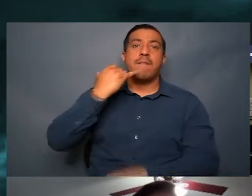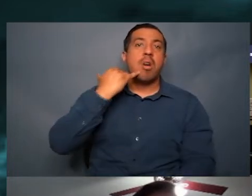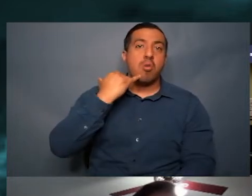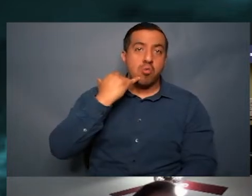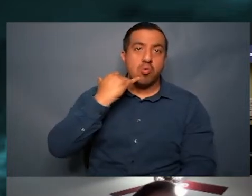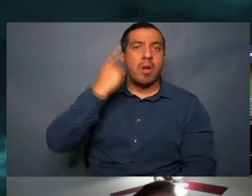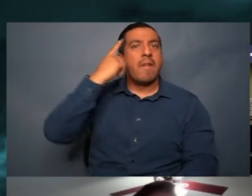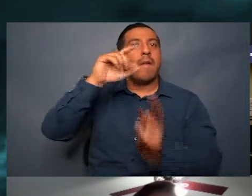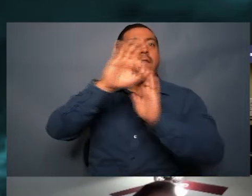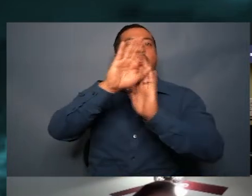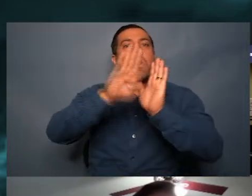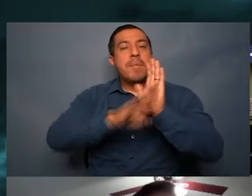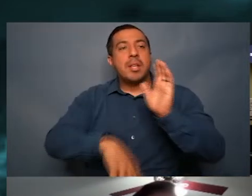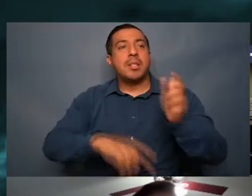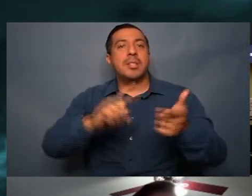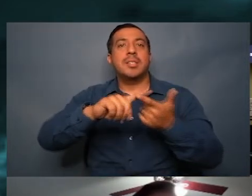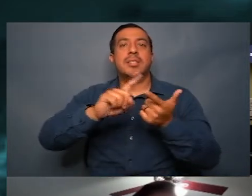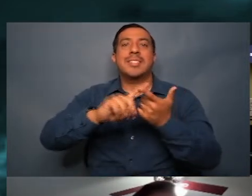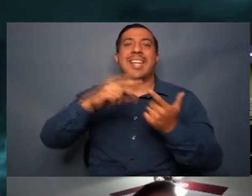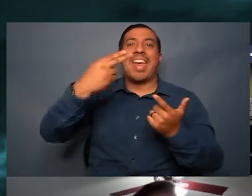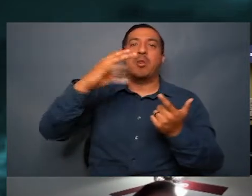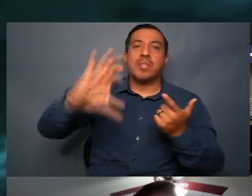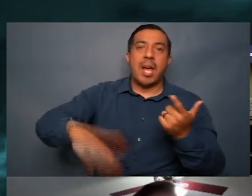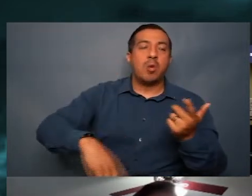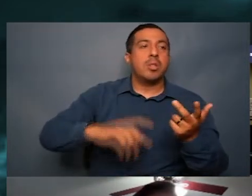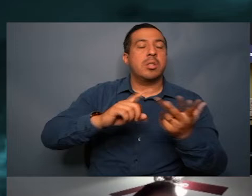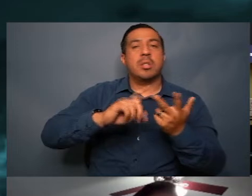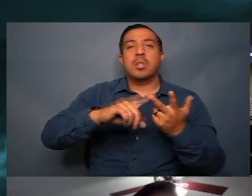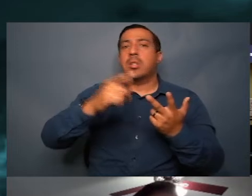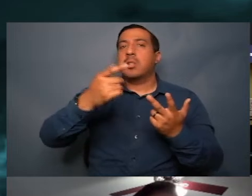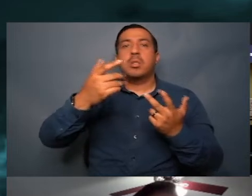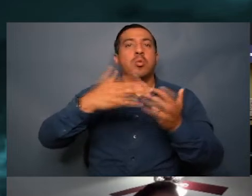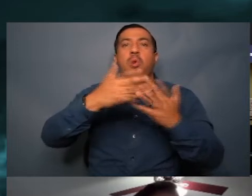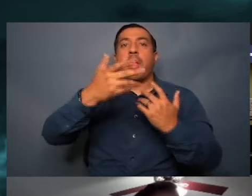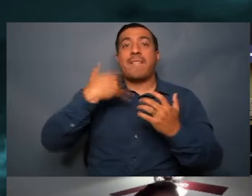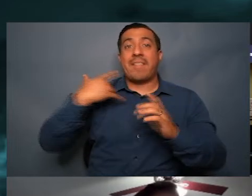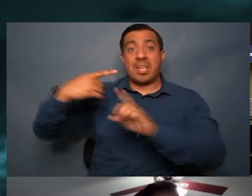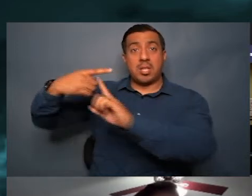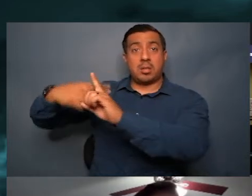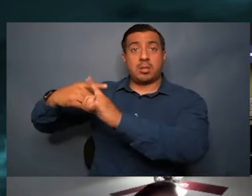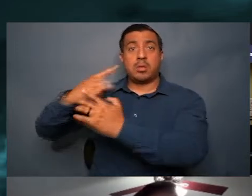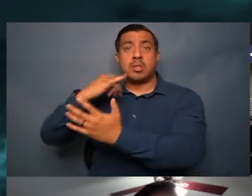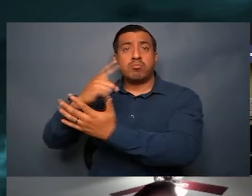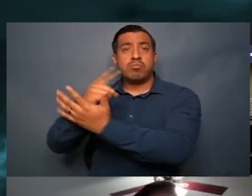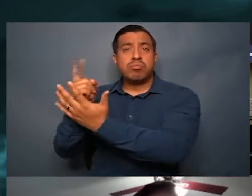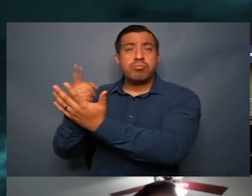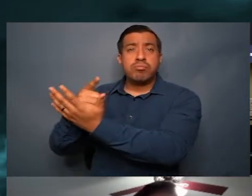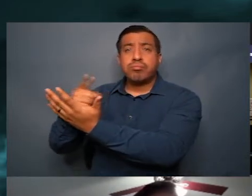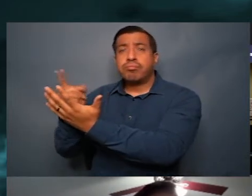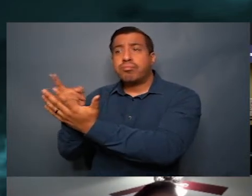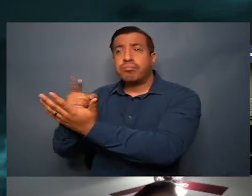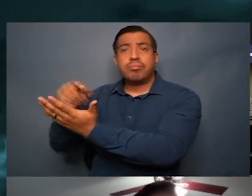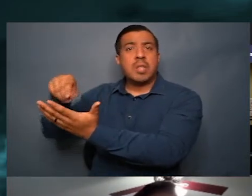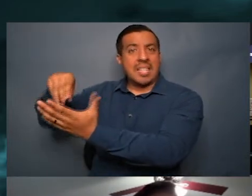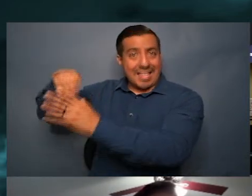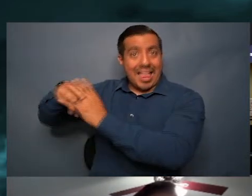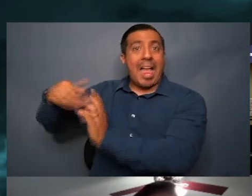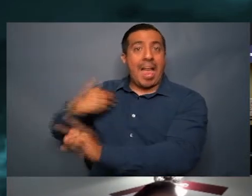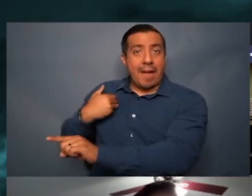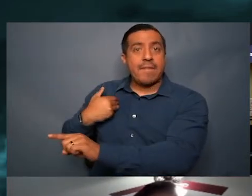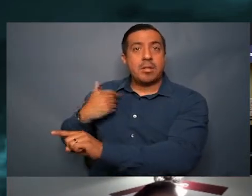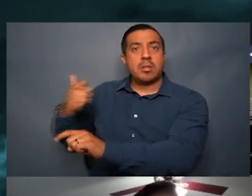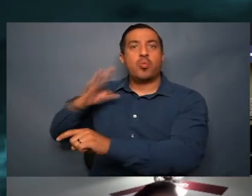Bend County or Brazoria County or Harris County and you have a gauge near you, you can actually have that gauge send you a text message or an